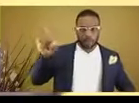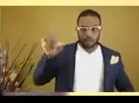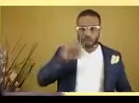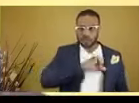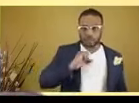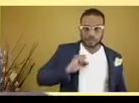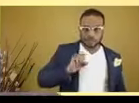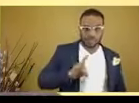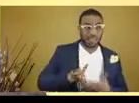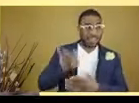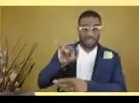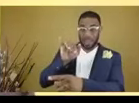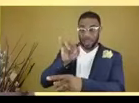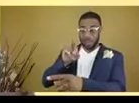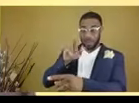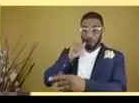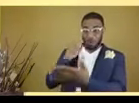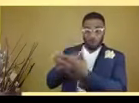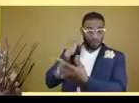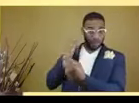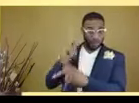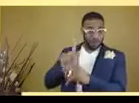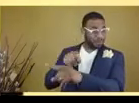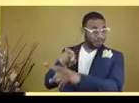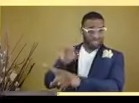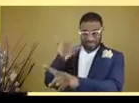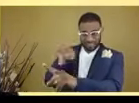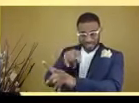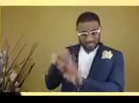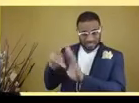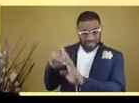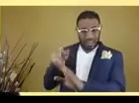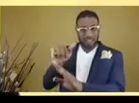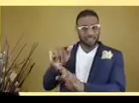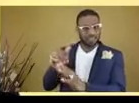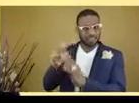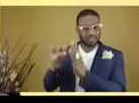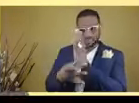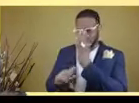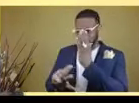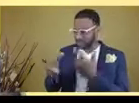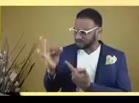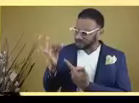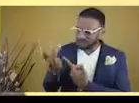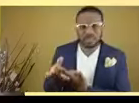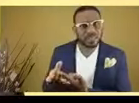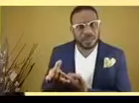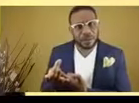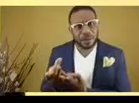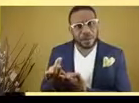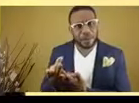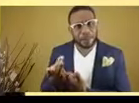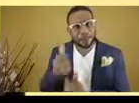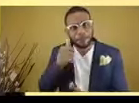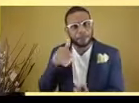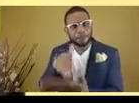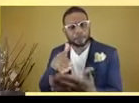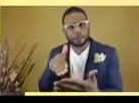that's racism for so many people, and that's the residue of racism. And